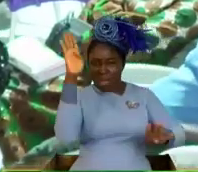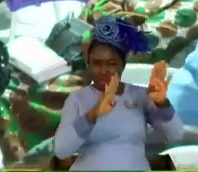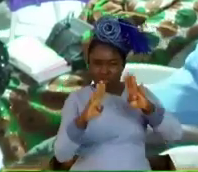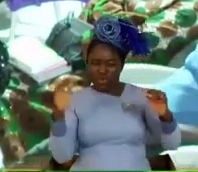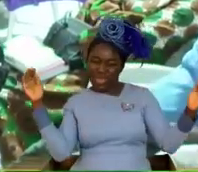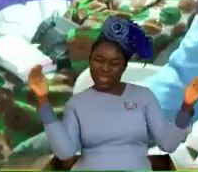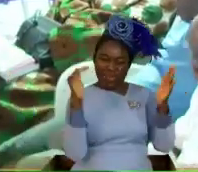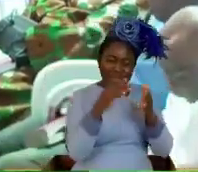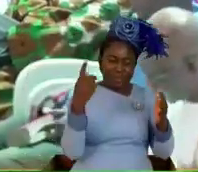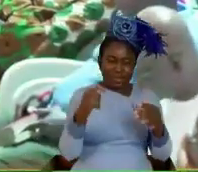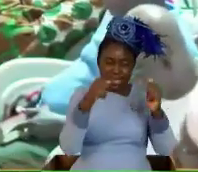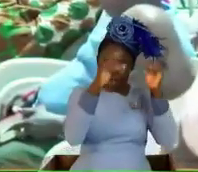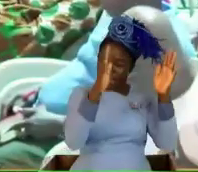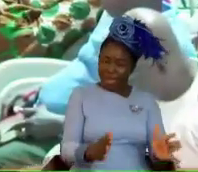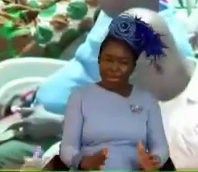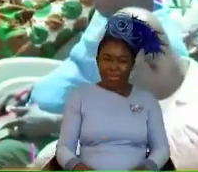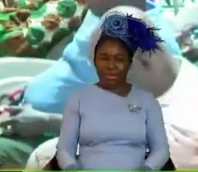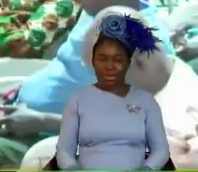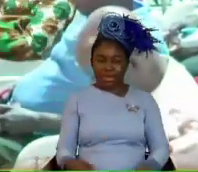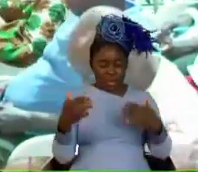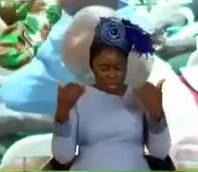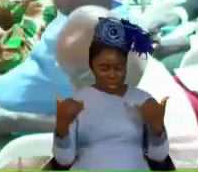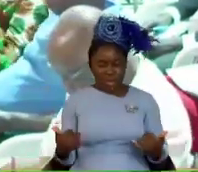Bow down your heads now.